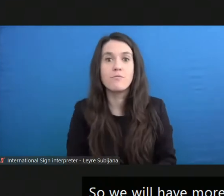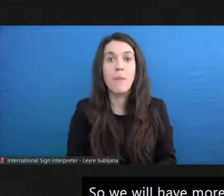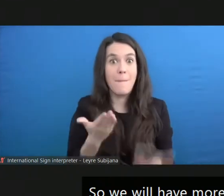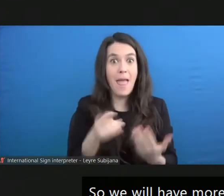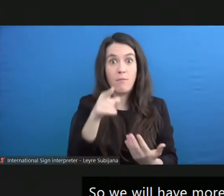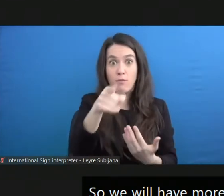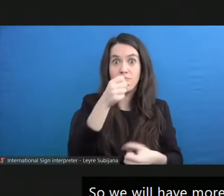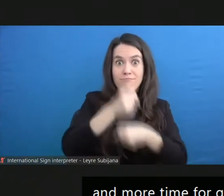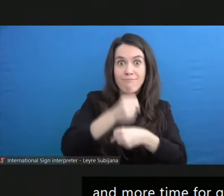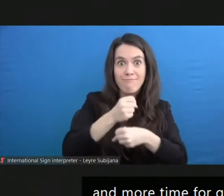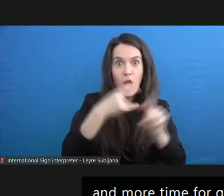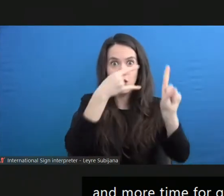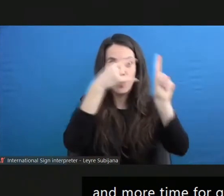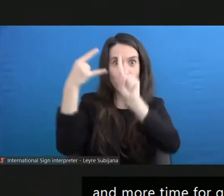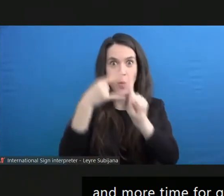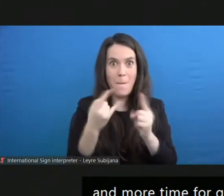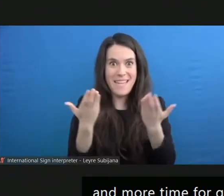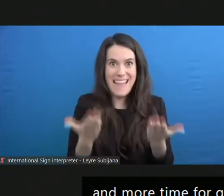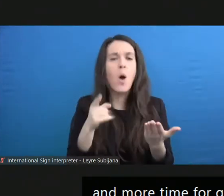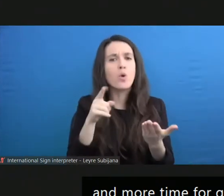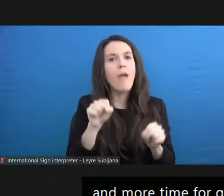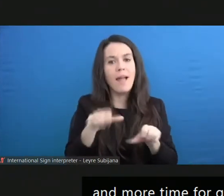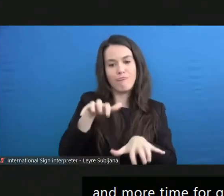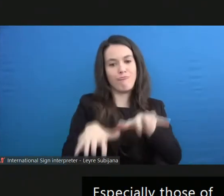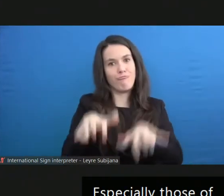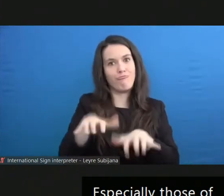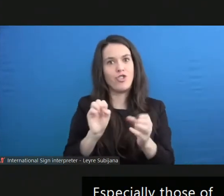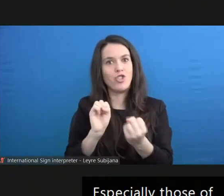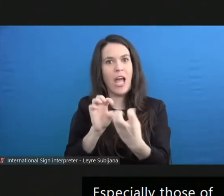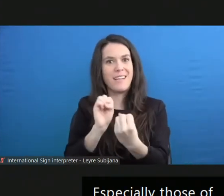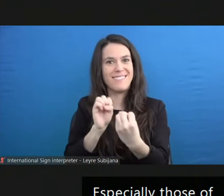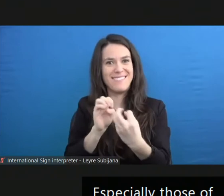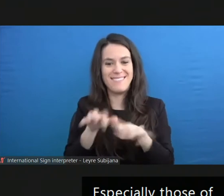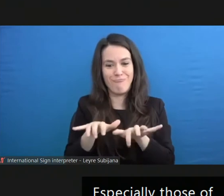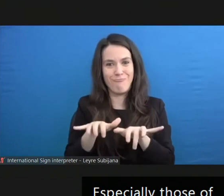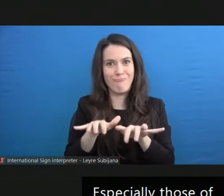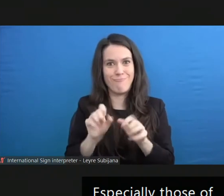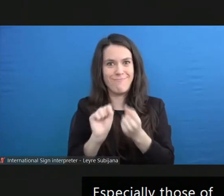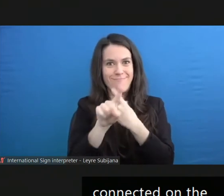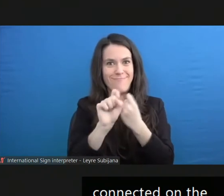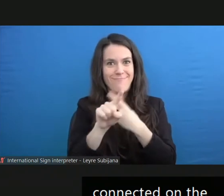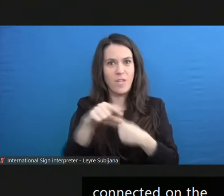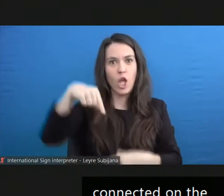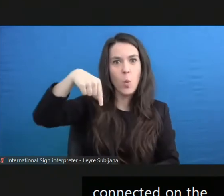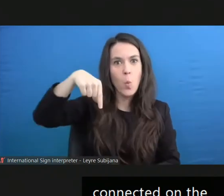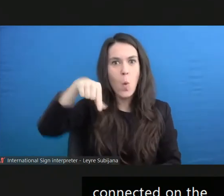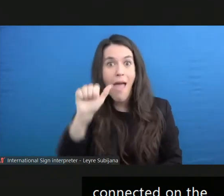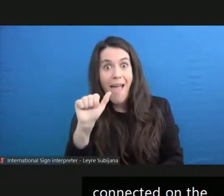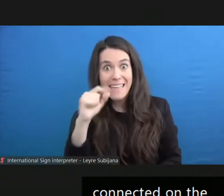the Zoom platform, you can definitely send those to us through the Q&A box that you should have at the bottom of your